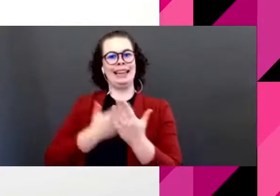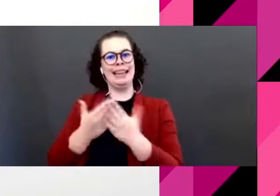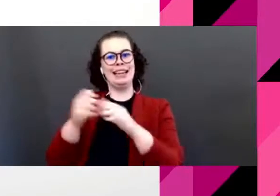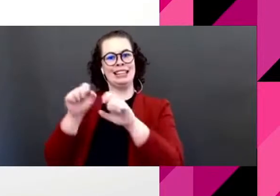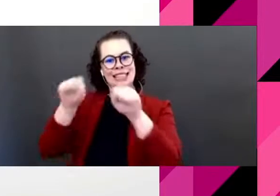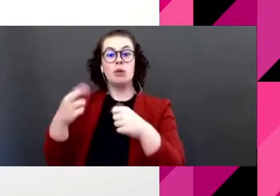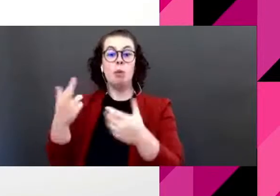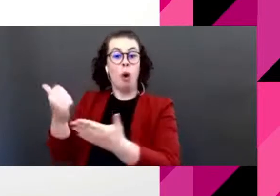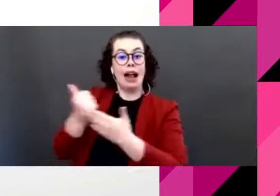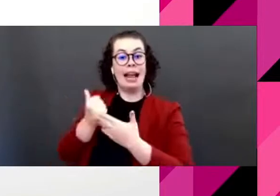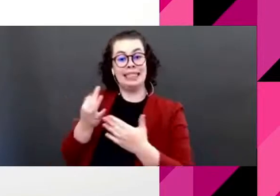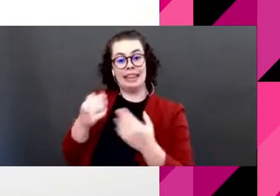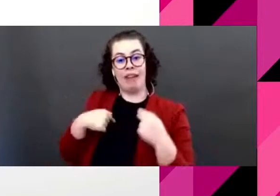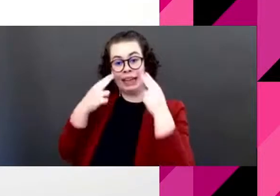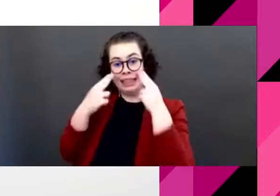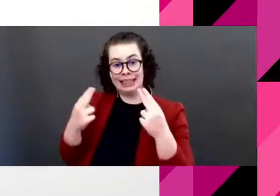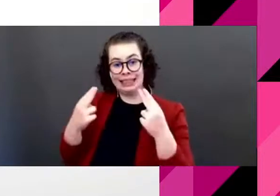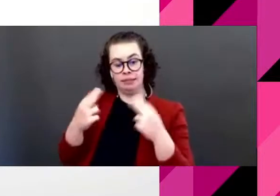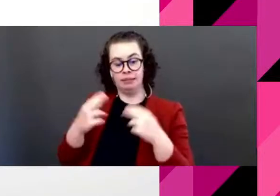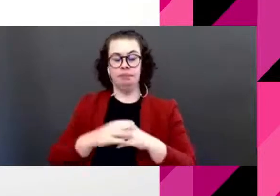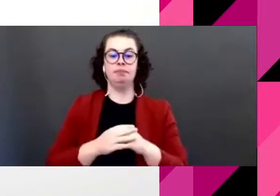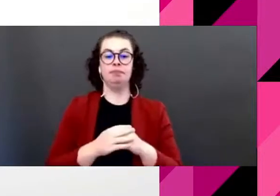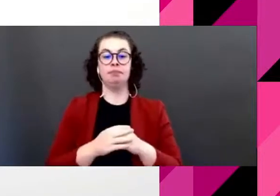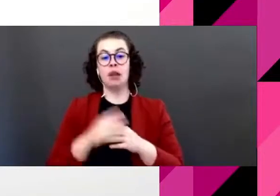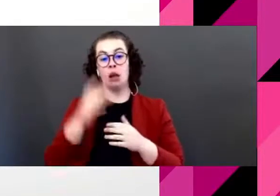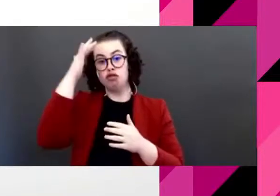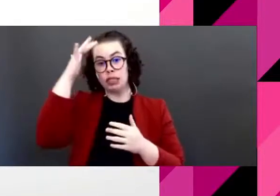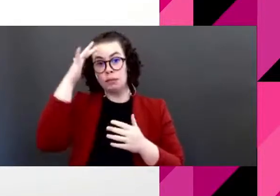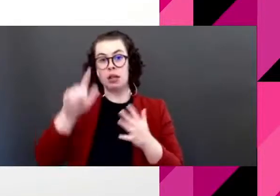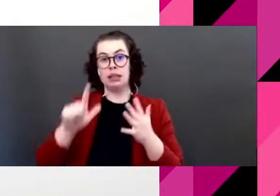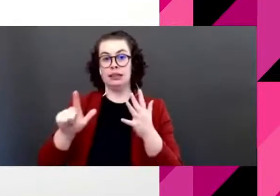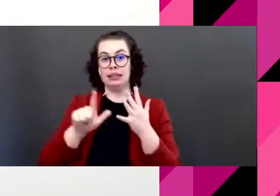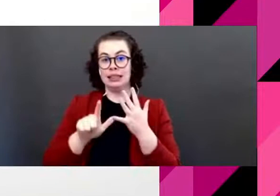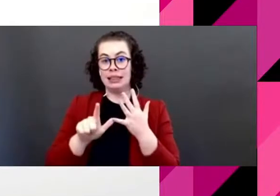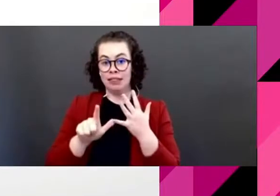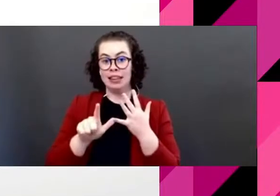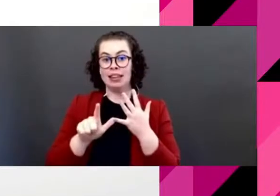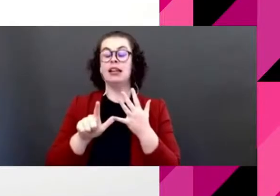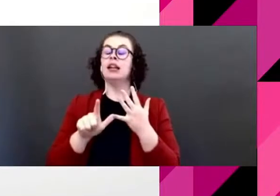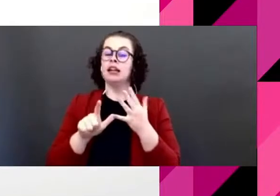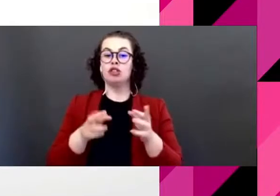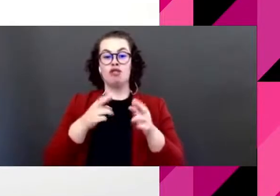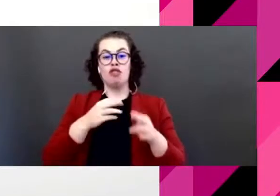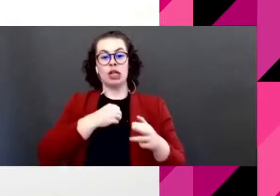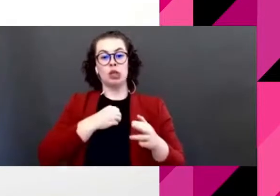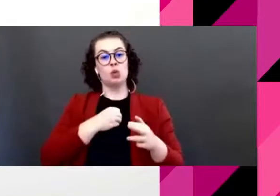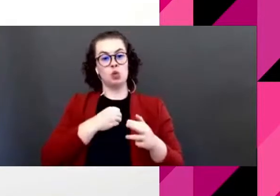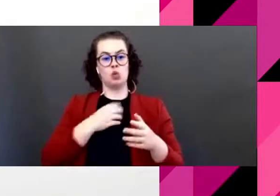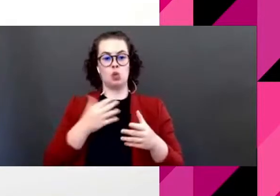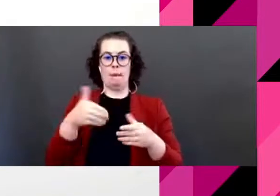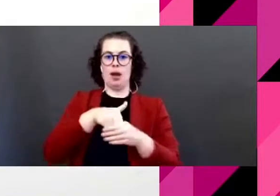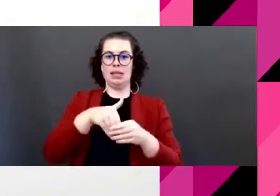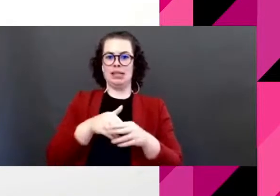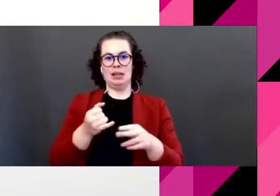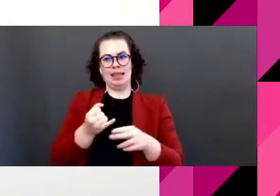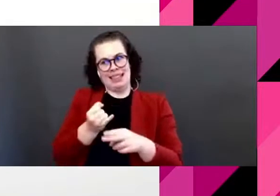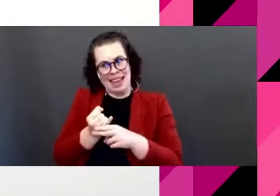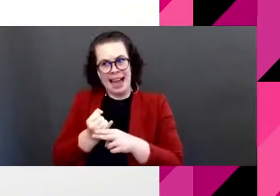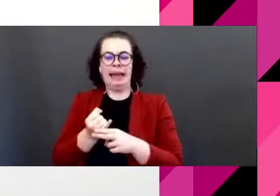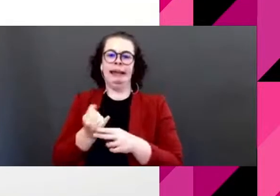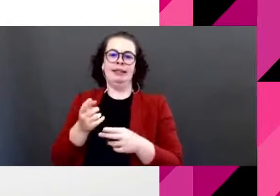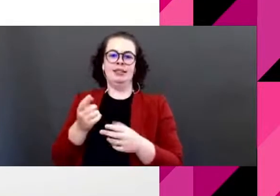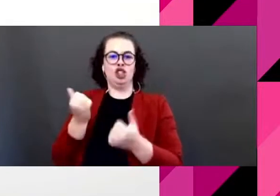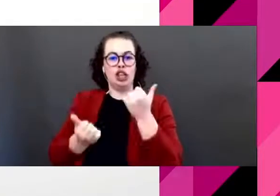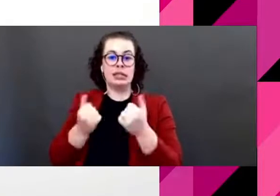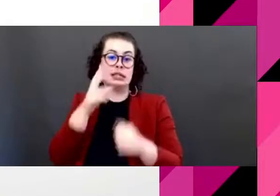aid. And principle seven is about the right to participate in the administration of justice. So for instance,